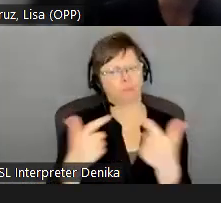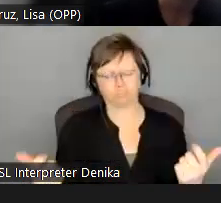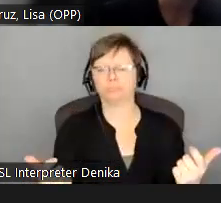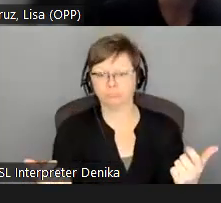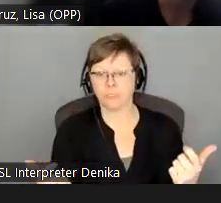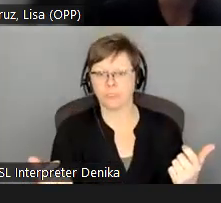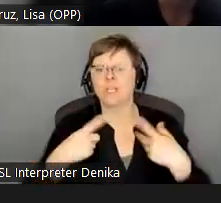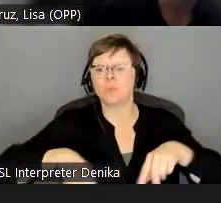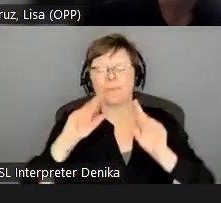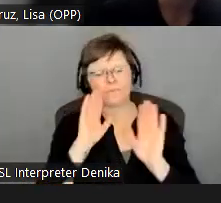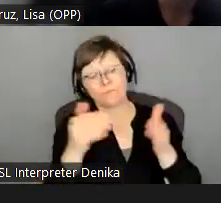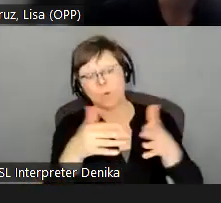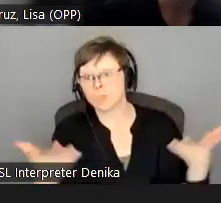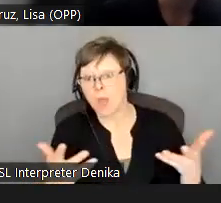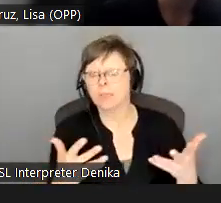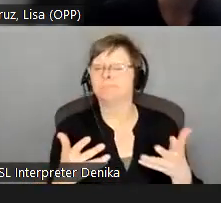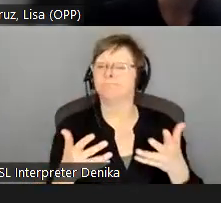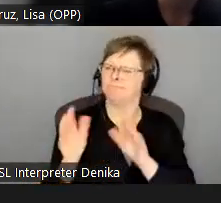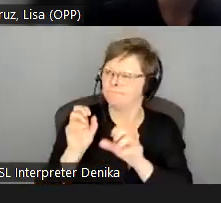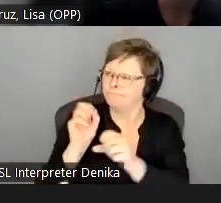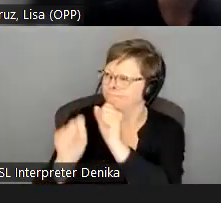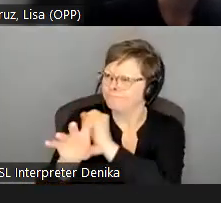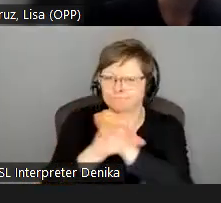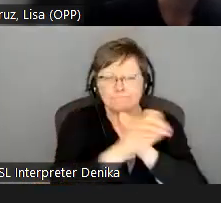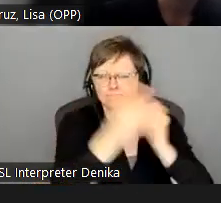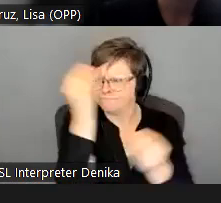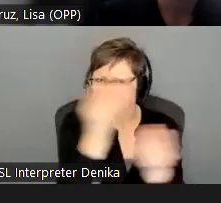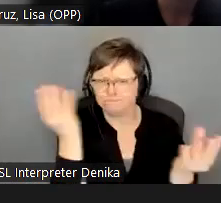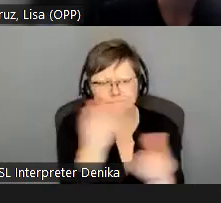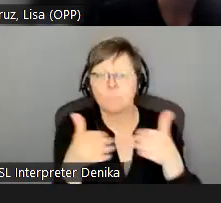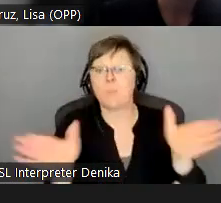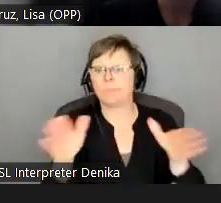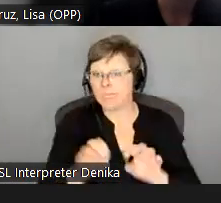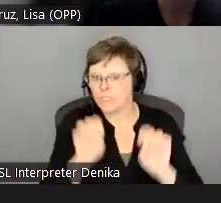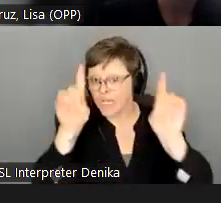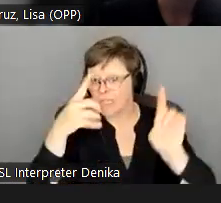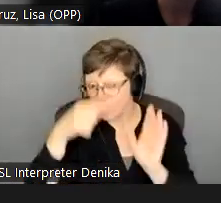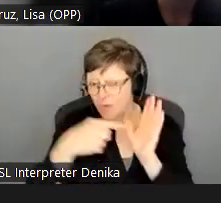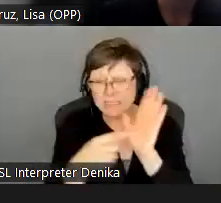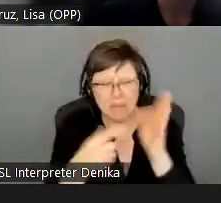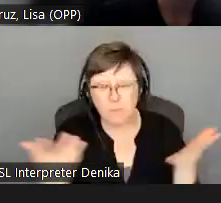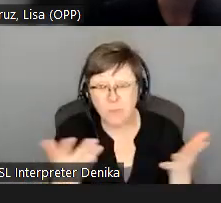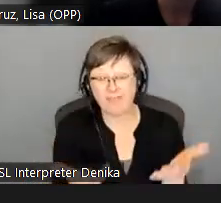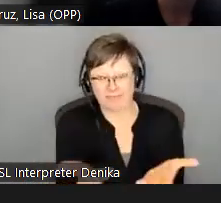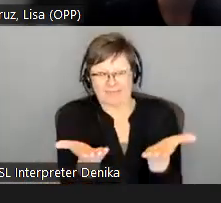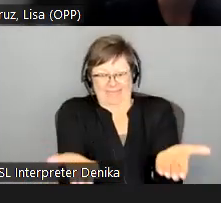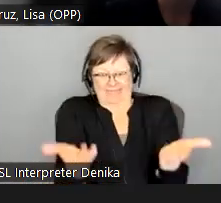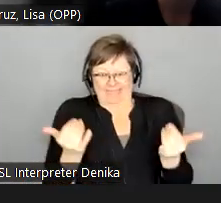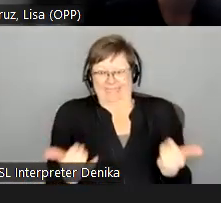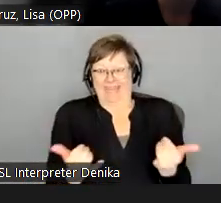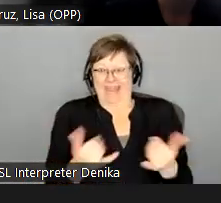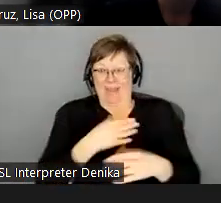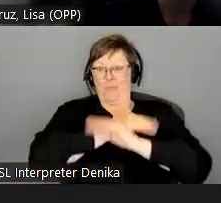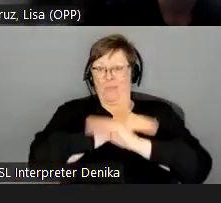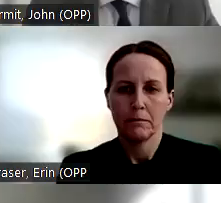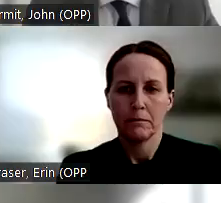our efforts on awareness building and public education. So through things such as these webinars that we're